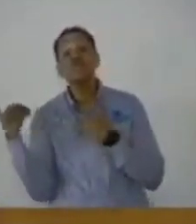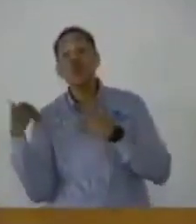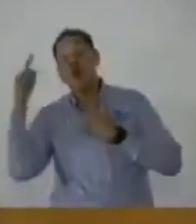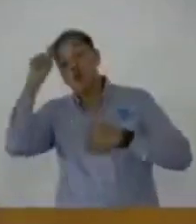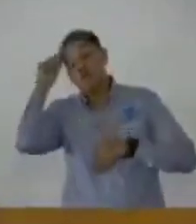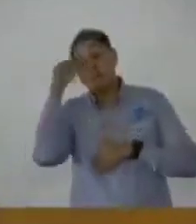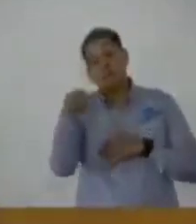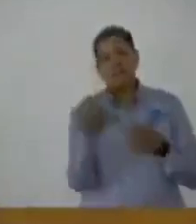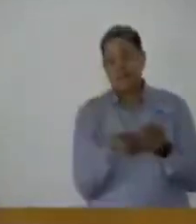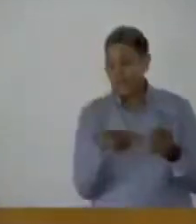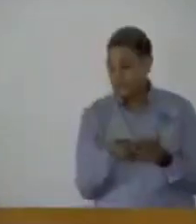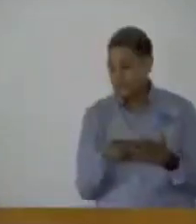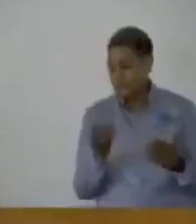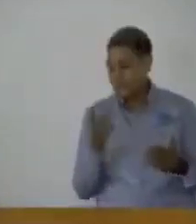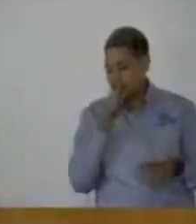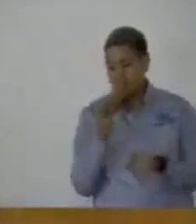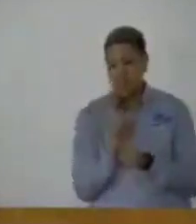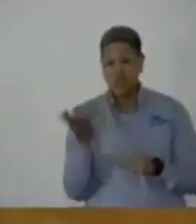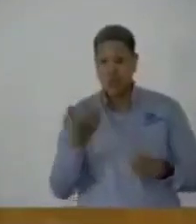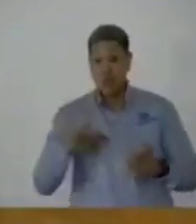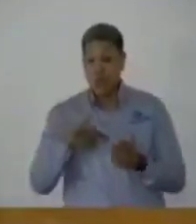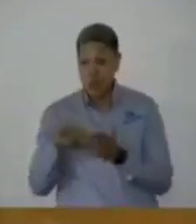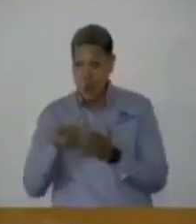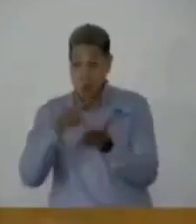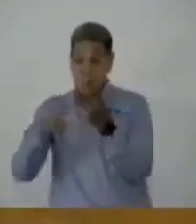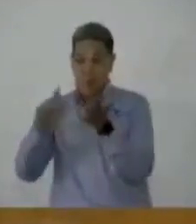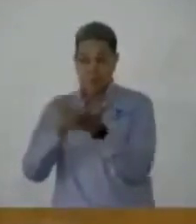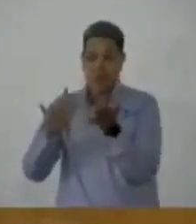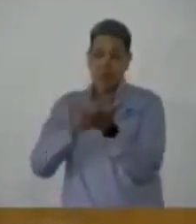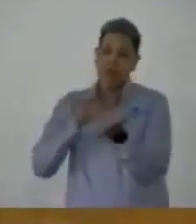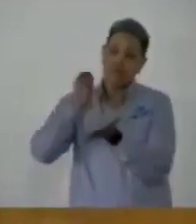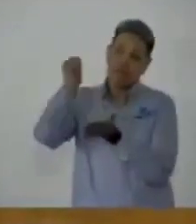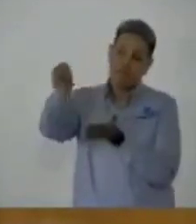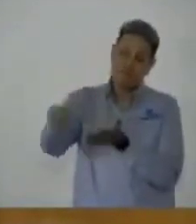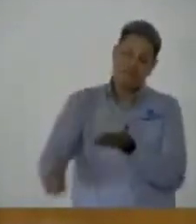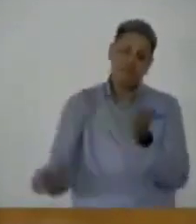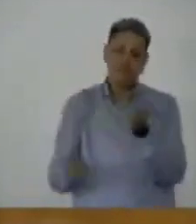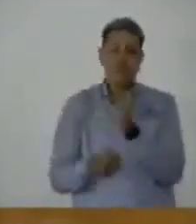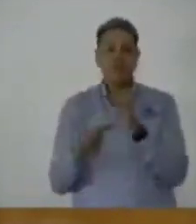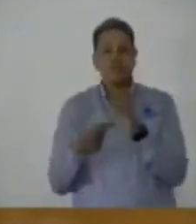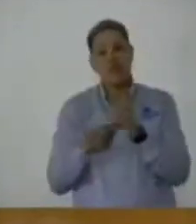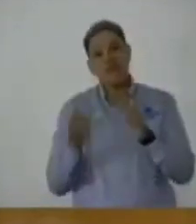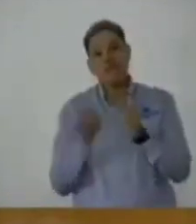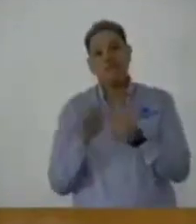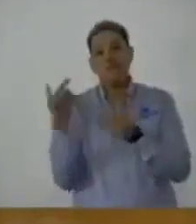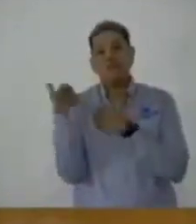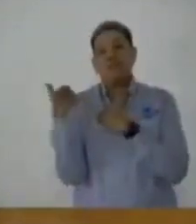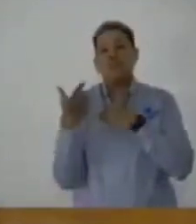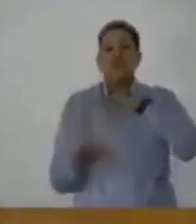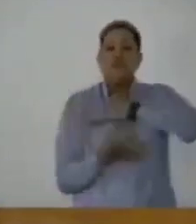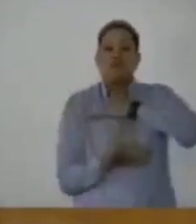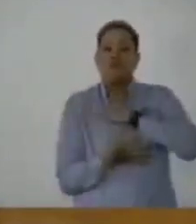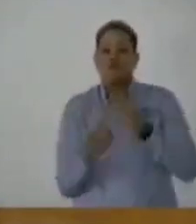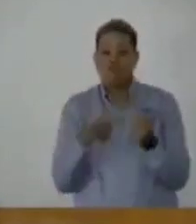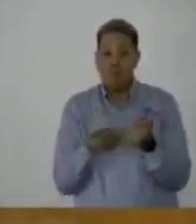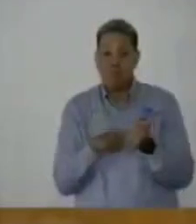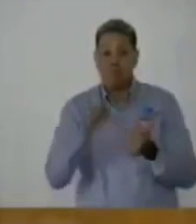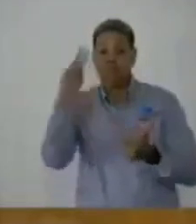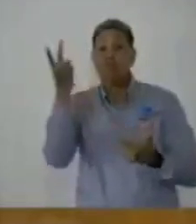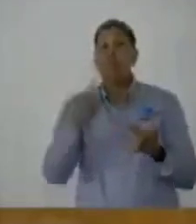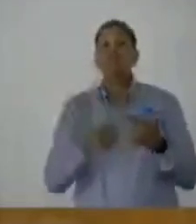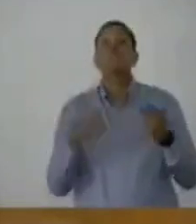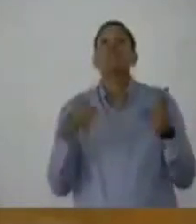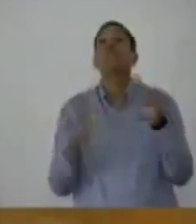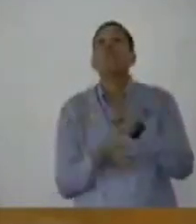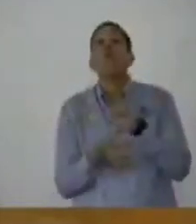to ensure that that which we owe is paid under the debt aspect. So the first priority is the debt. The second